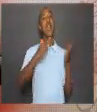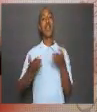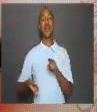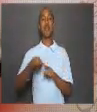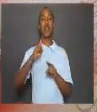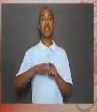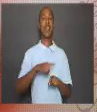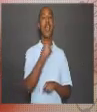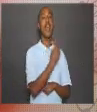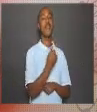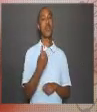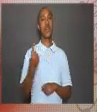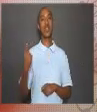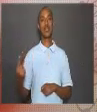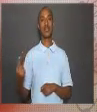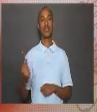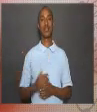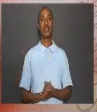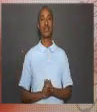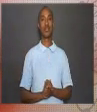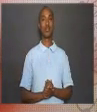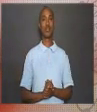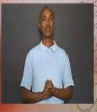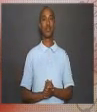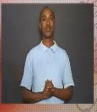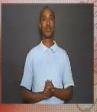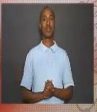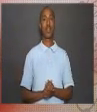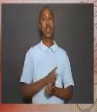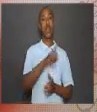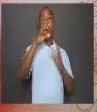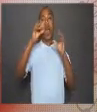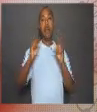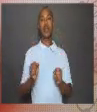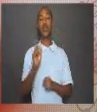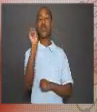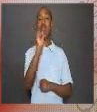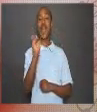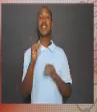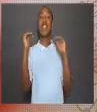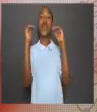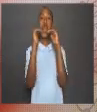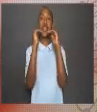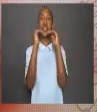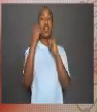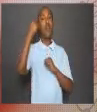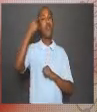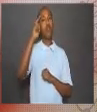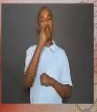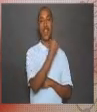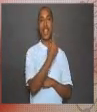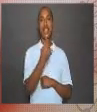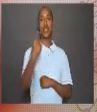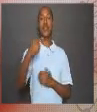Welcome back, everyone. Were you able to write the equations for